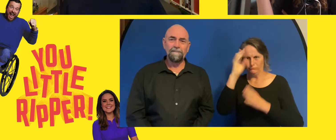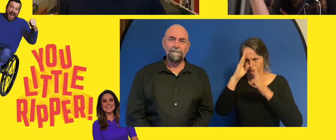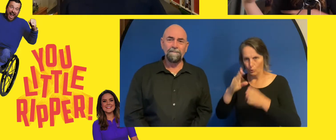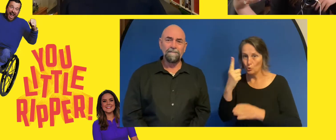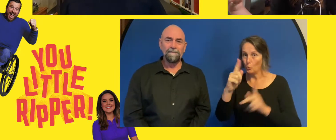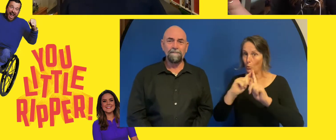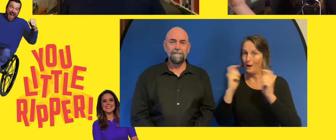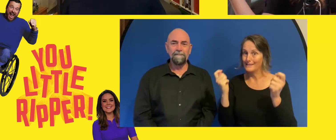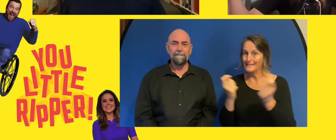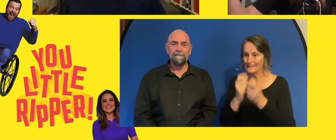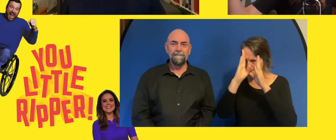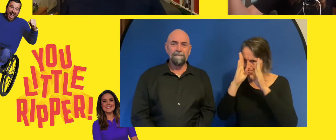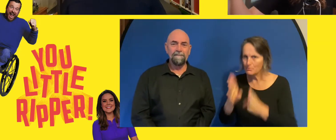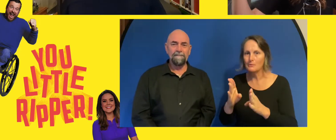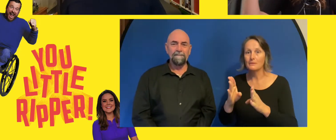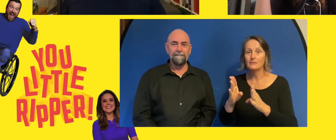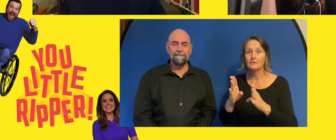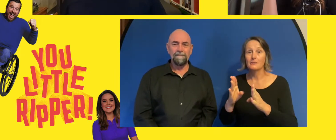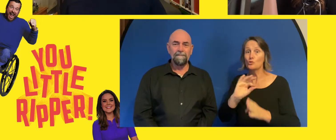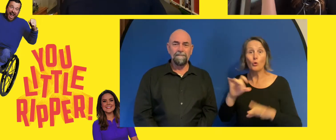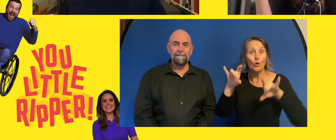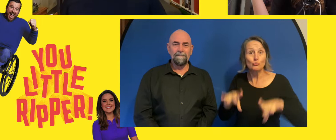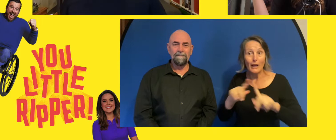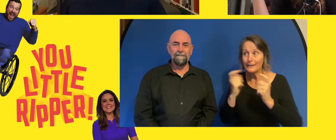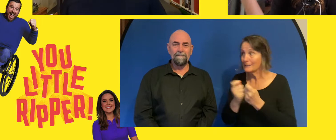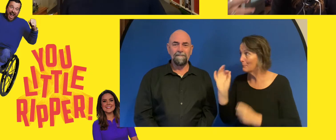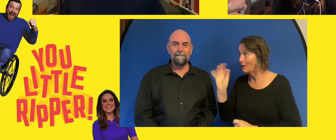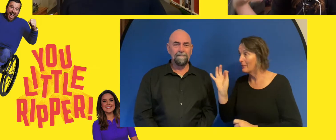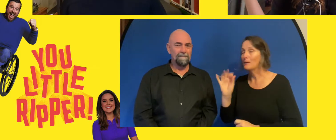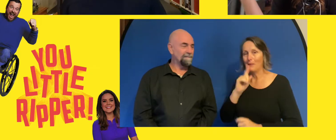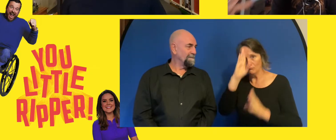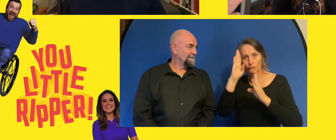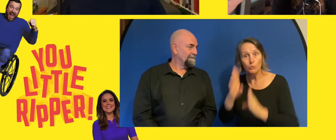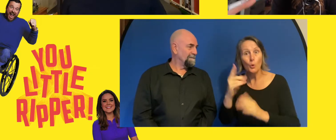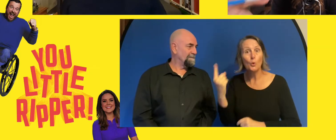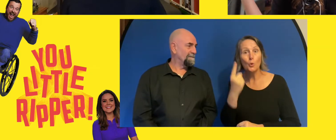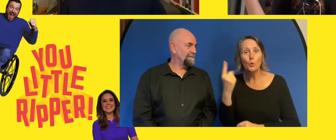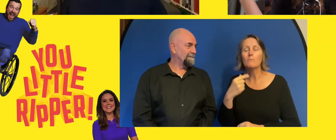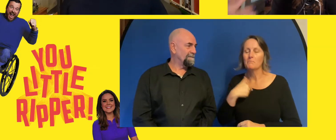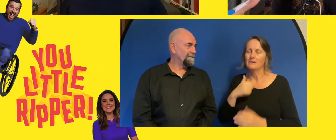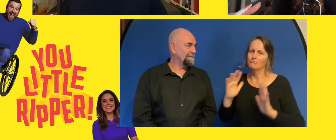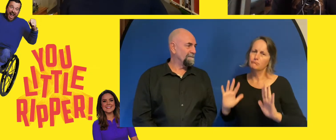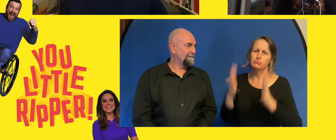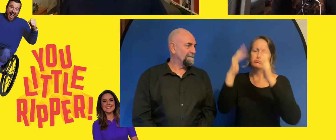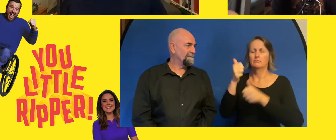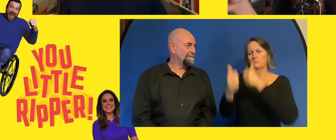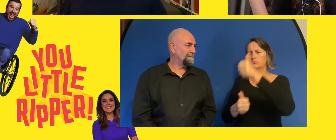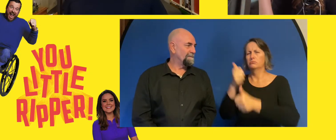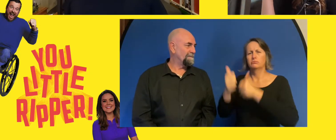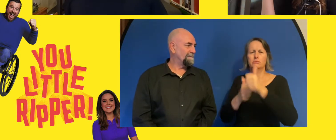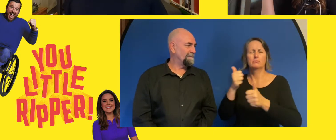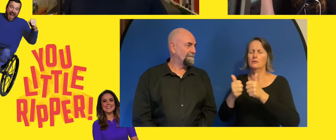particular, and it just so happens it's not even our team, Kurt, in Australia, and that is why I have to give my you little ripper moment in this final episode of